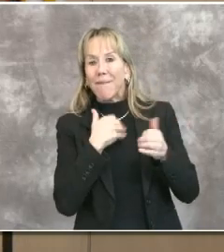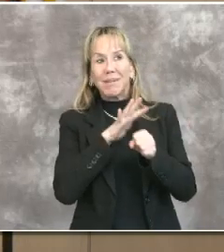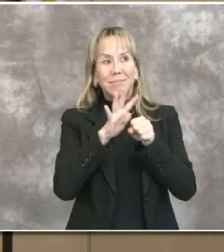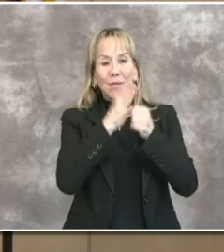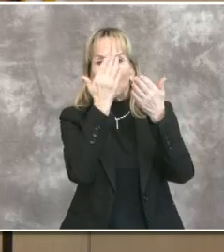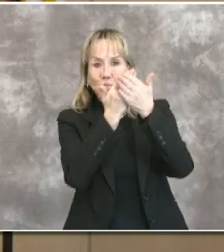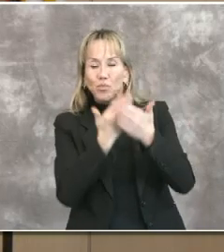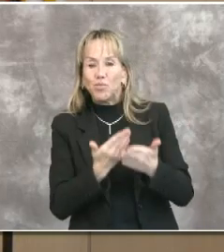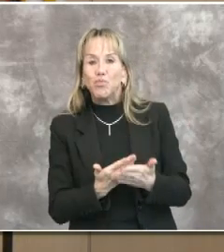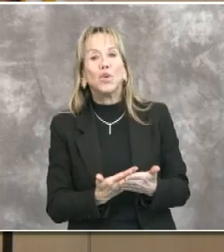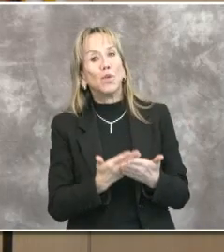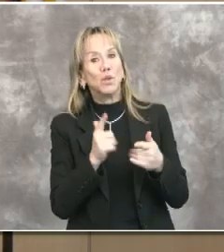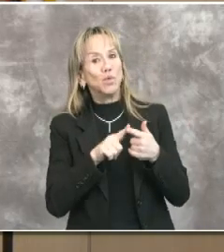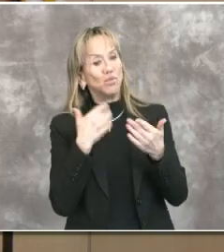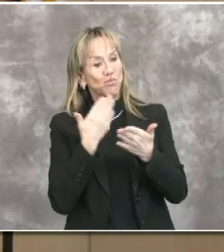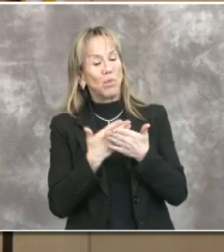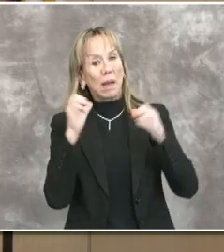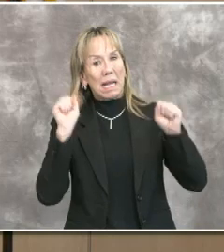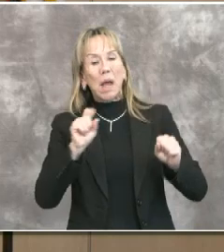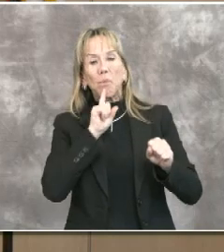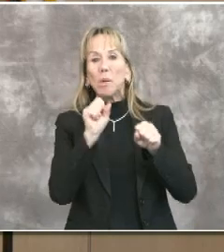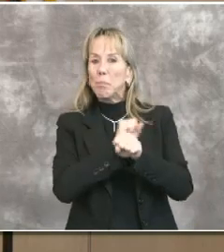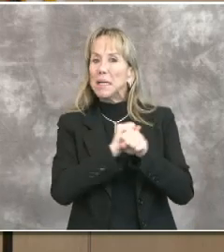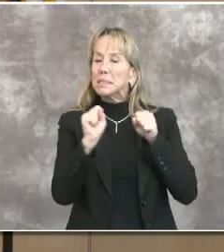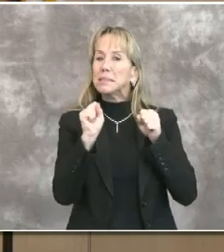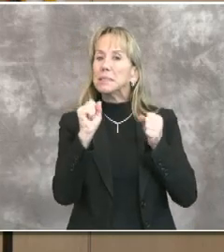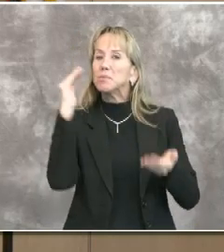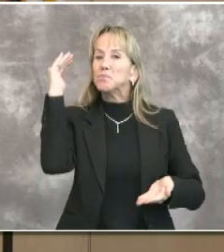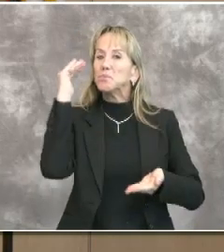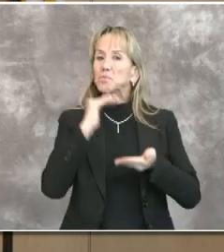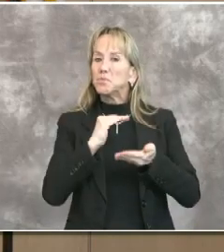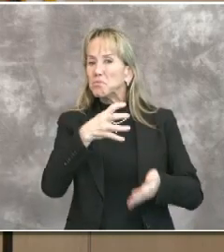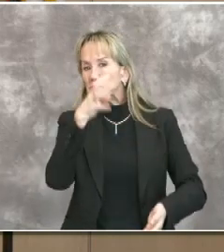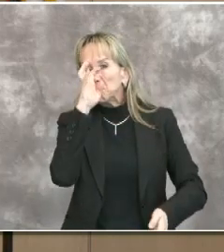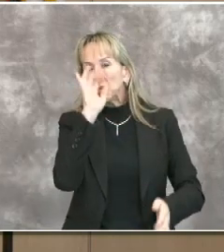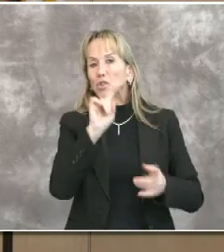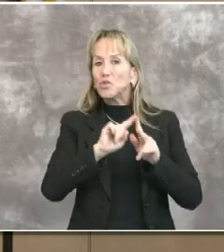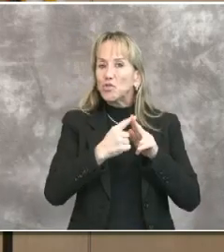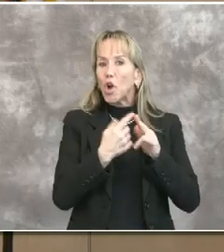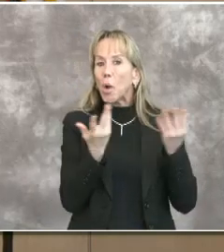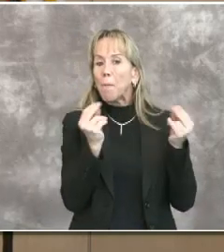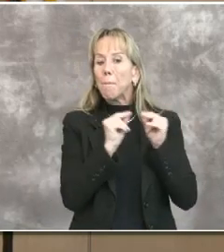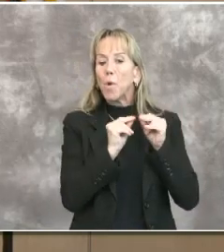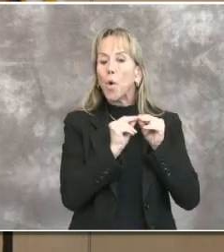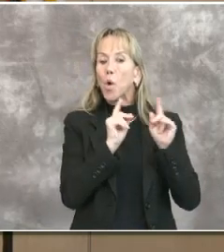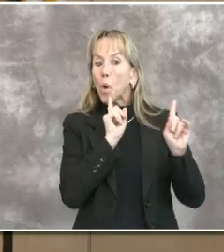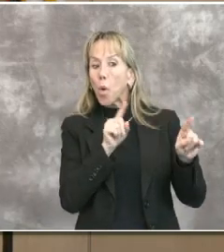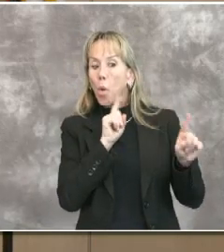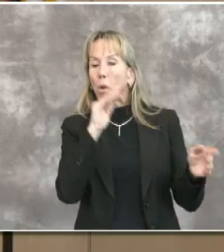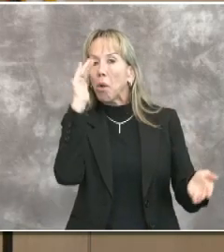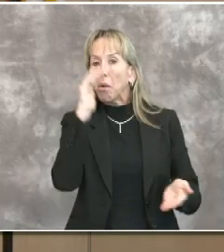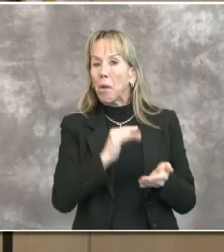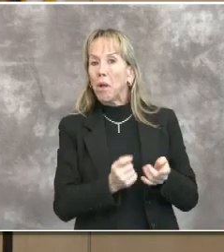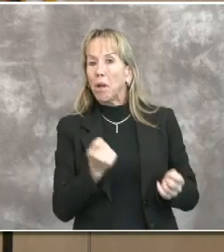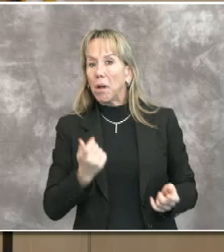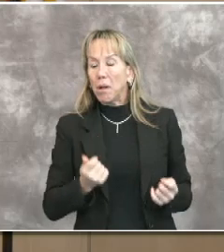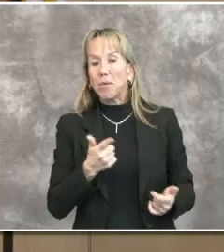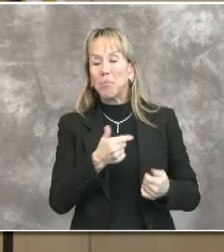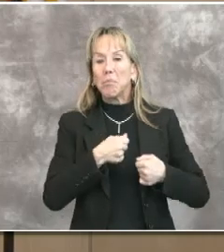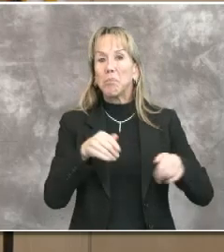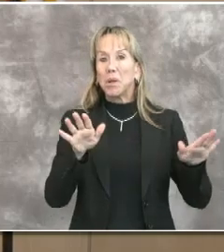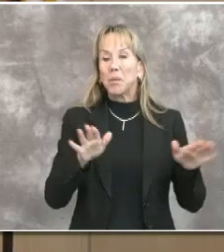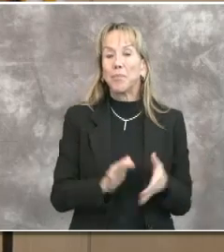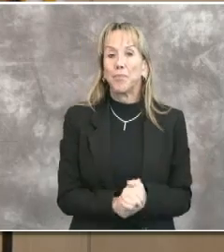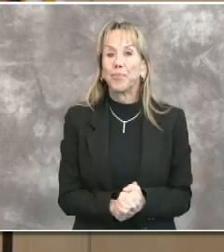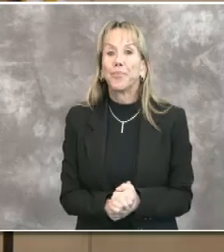justify dialing down and loosening up some of the public health officer orders and recommendations. Now, please